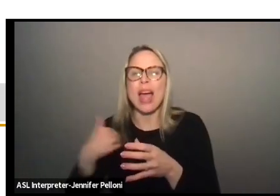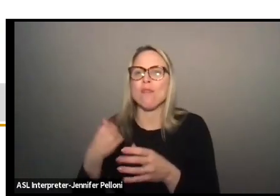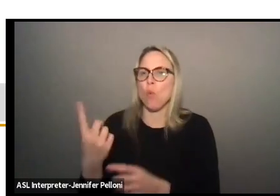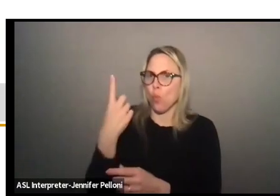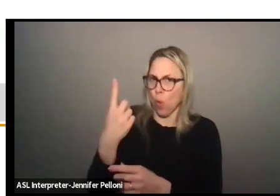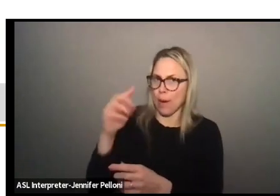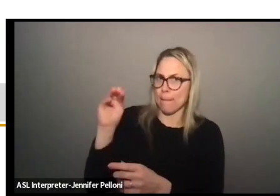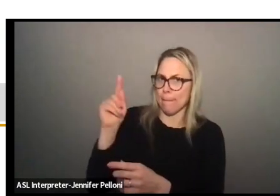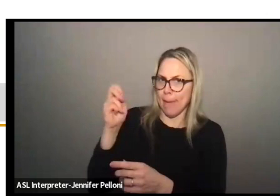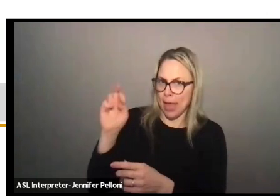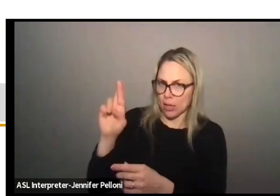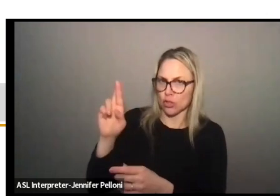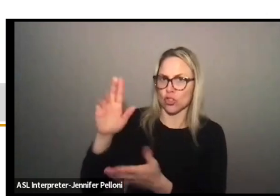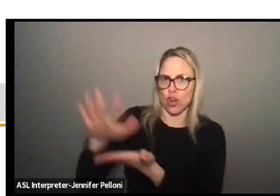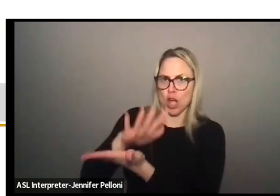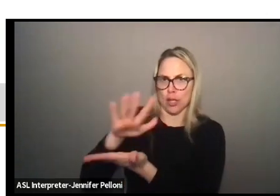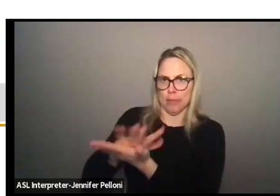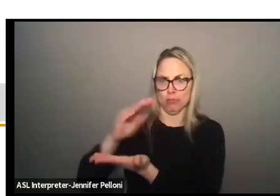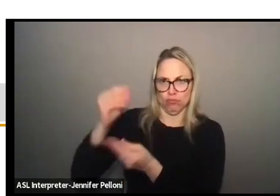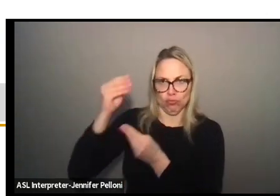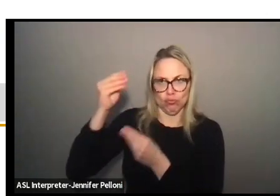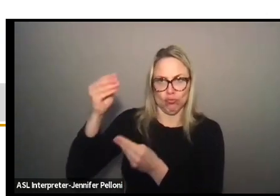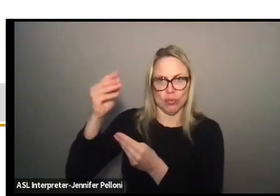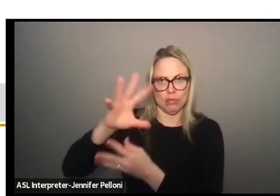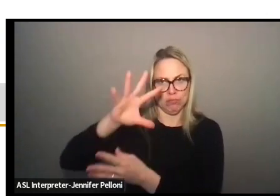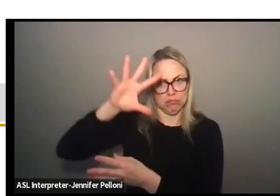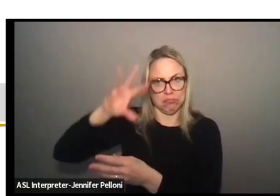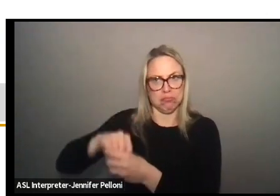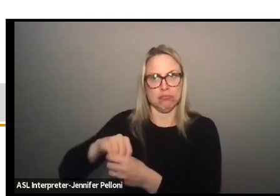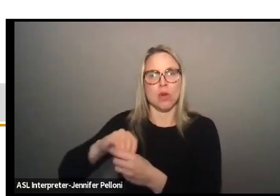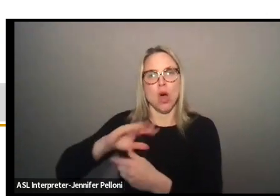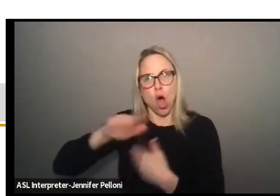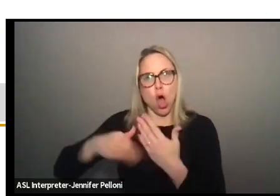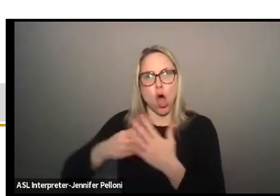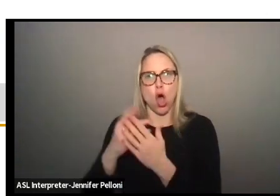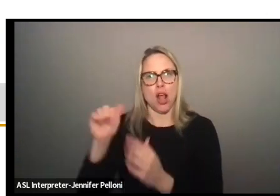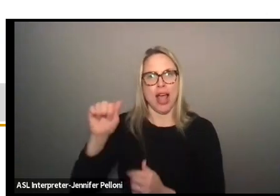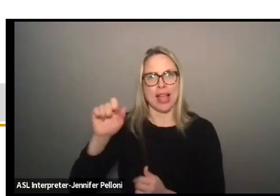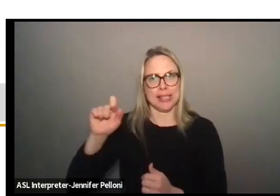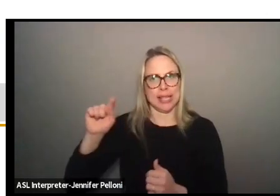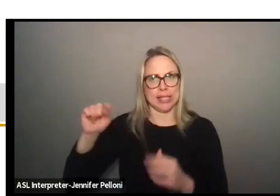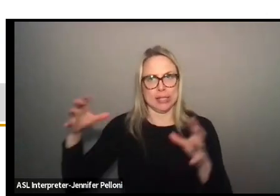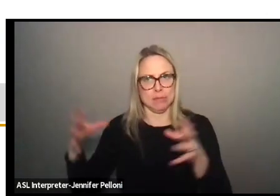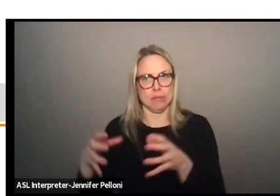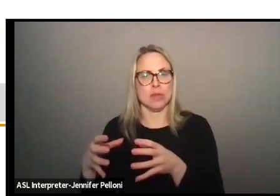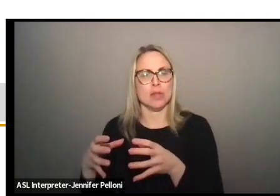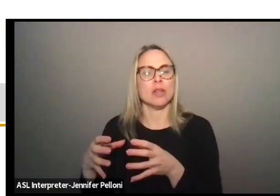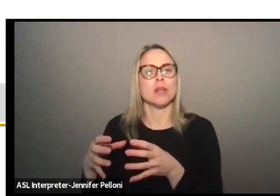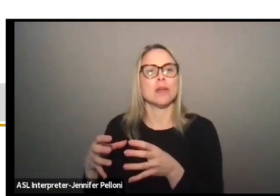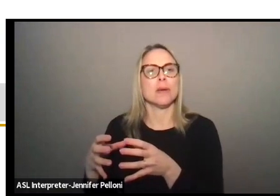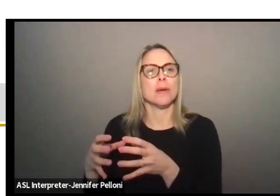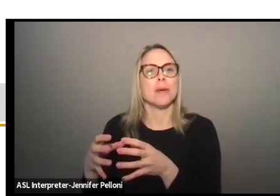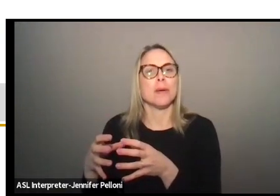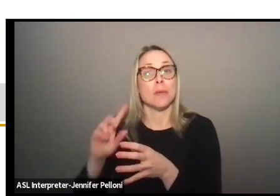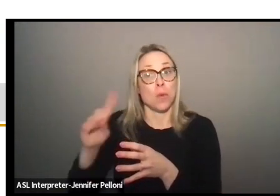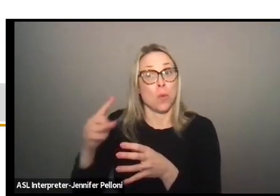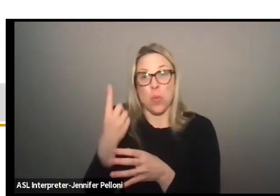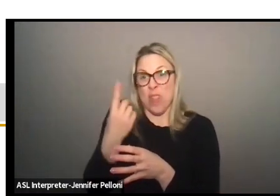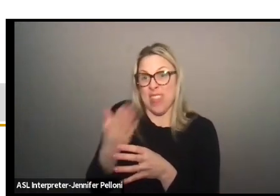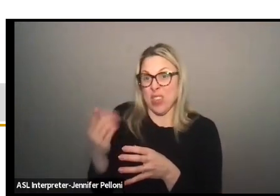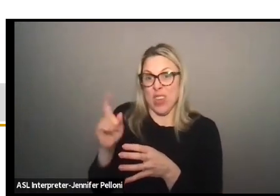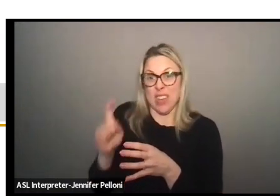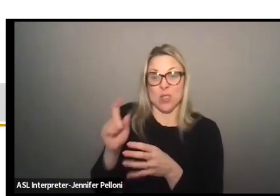document that encompasses the full pool. And then the only thing you have to do